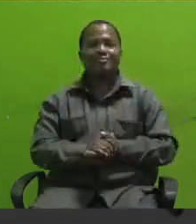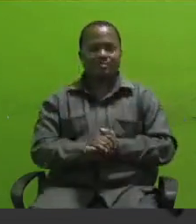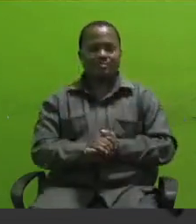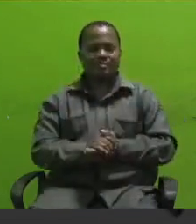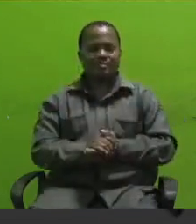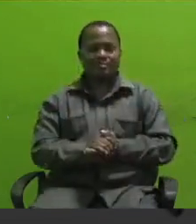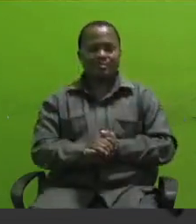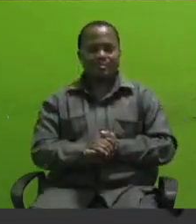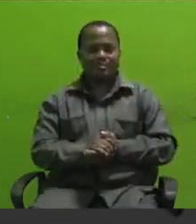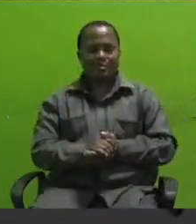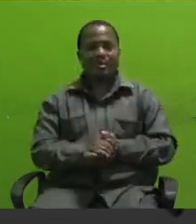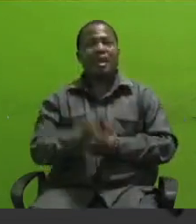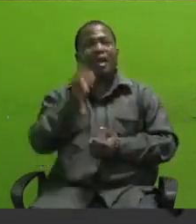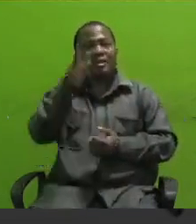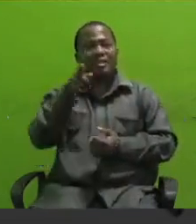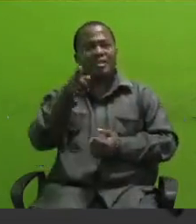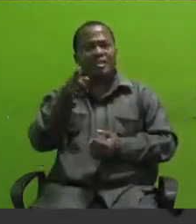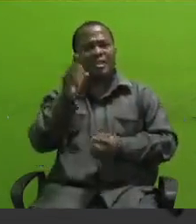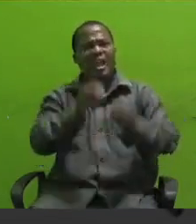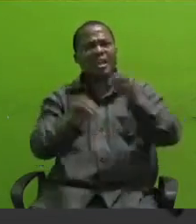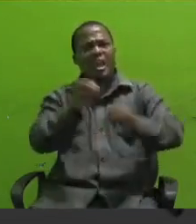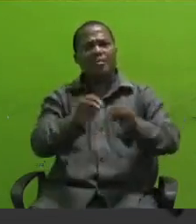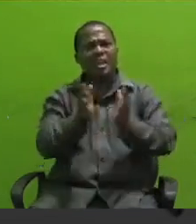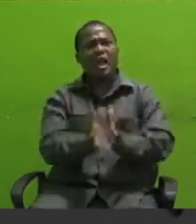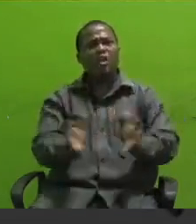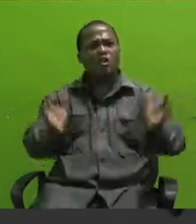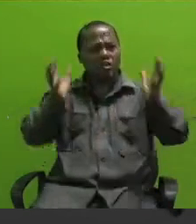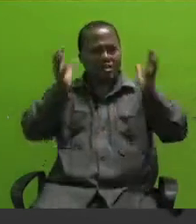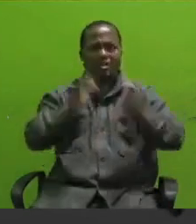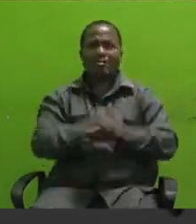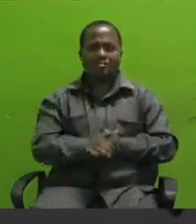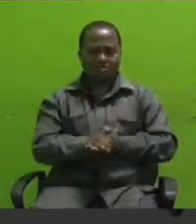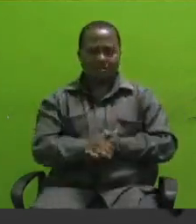Have you observed any warning sign on those containers?